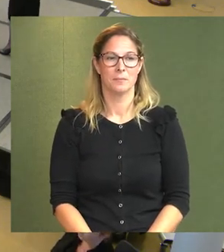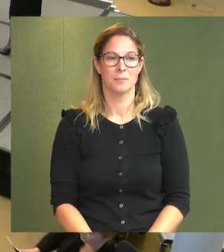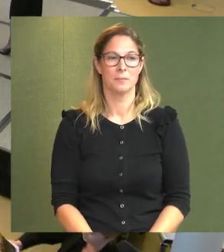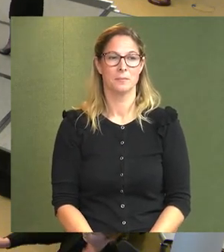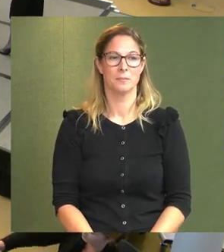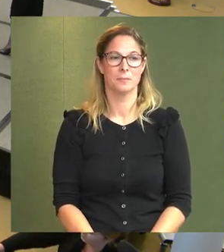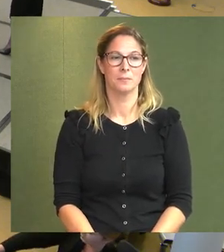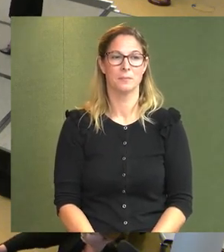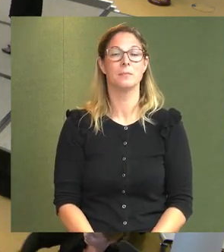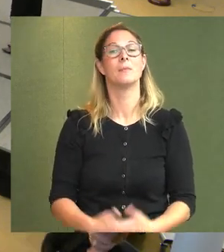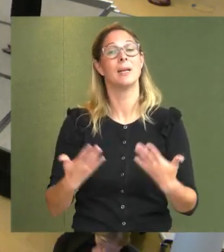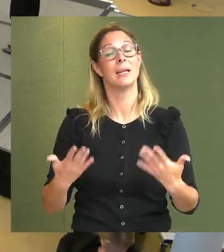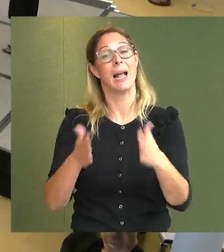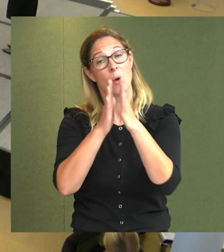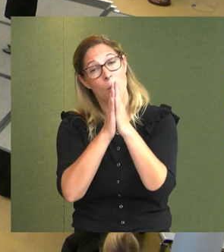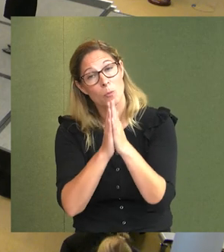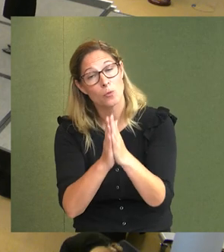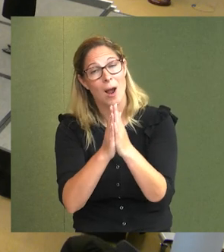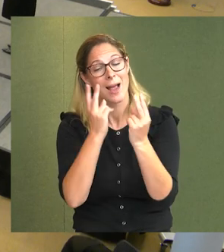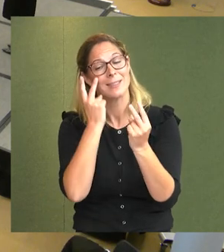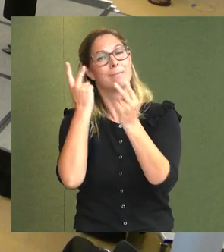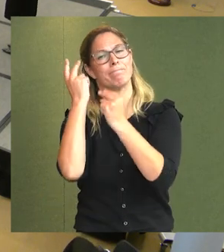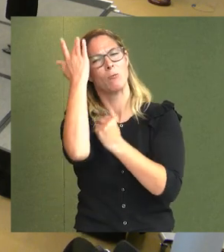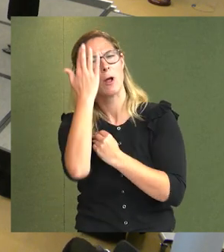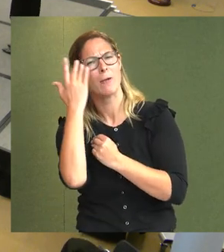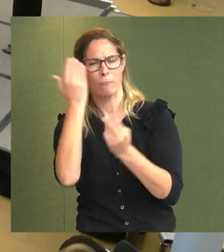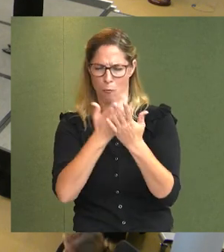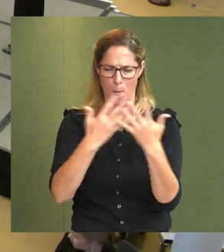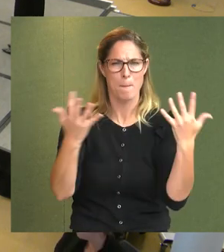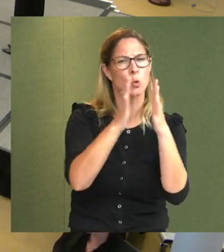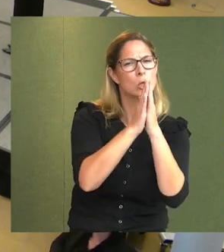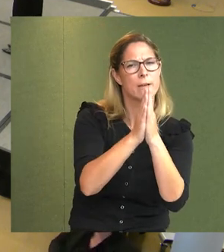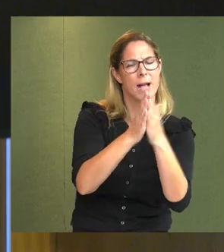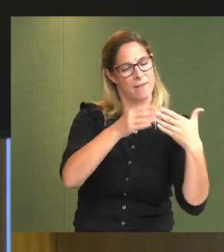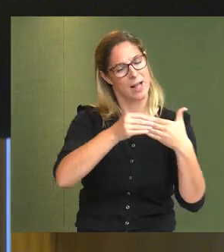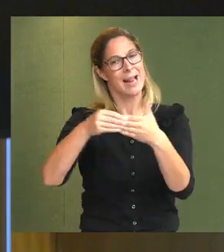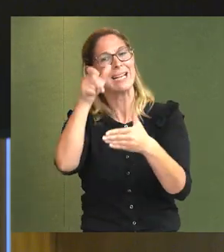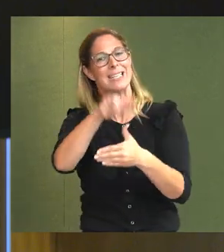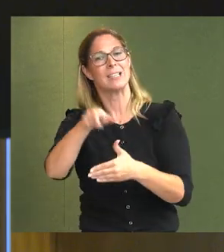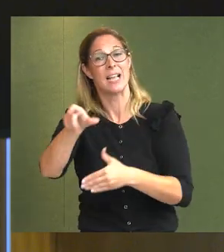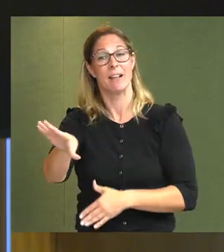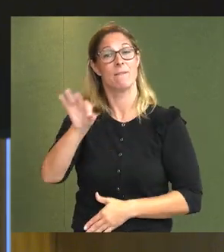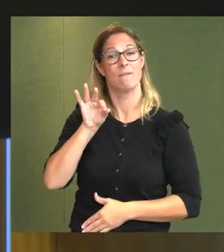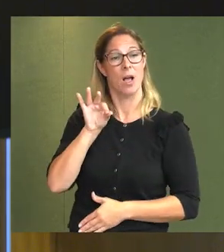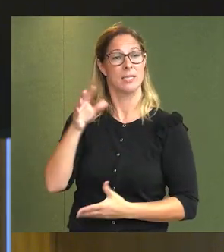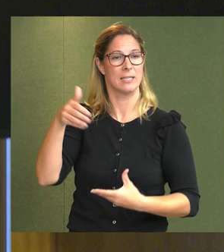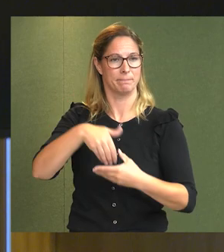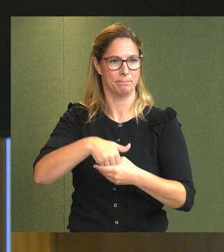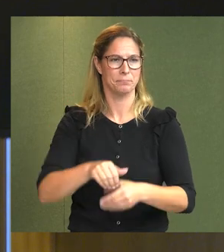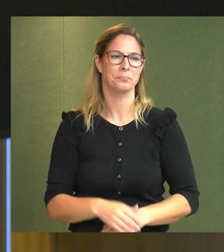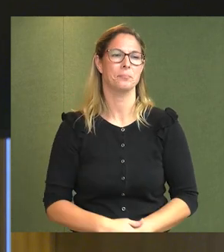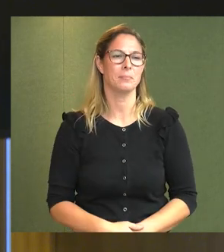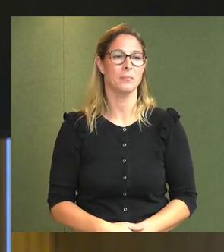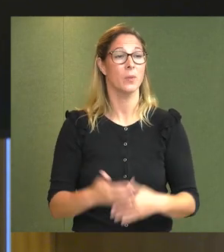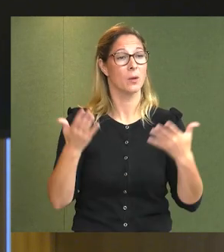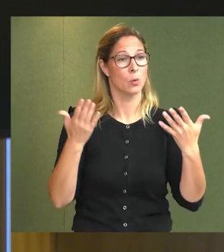We move now to prayers and reflections from multi-faith leaders and invited guests. We have with us